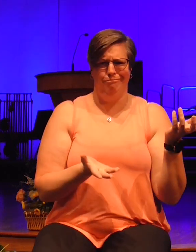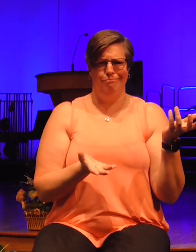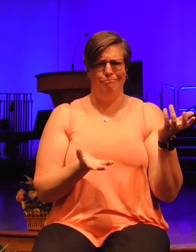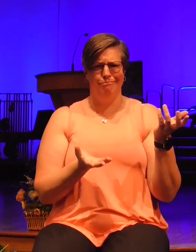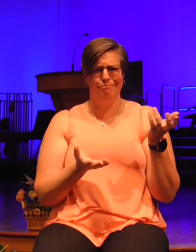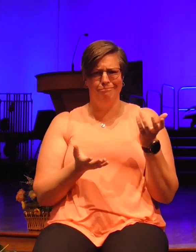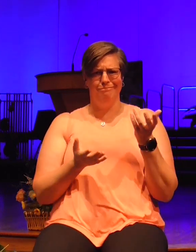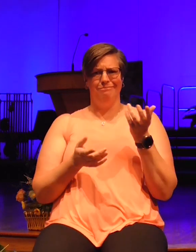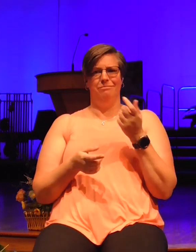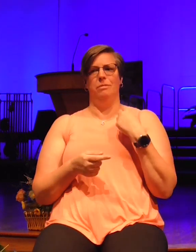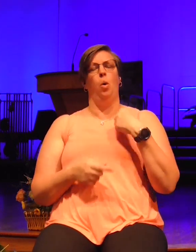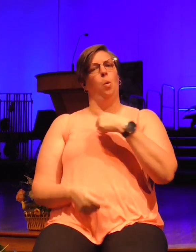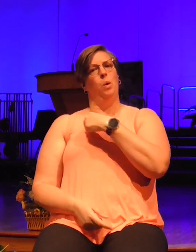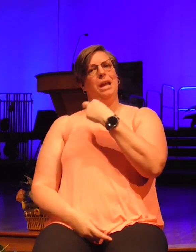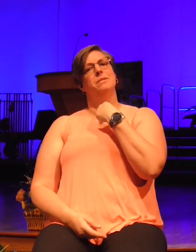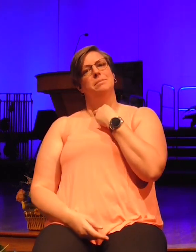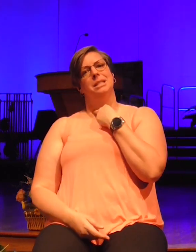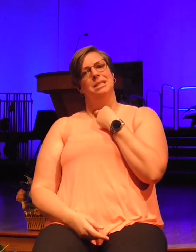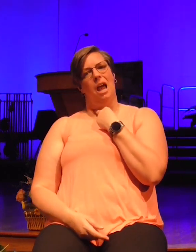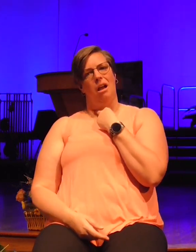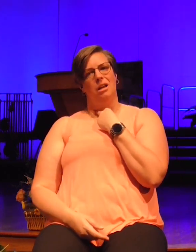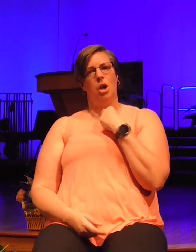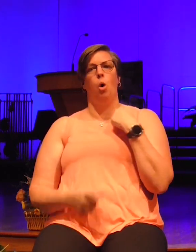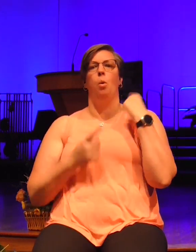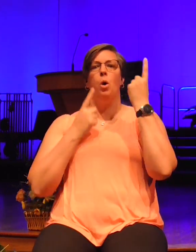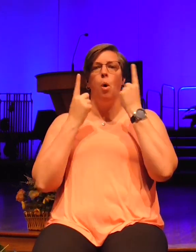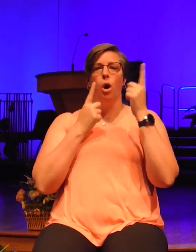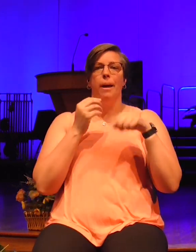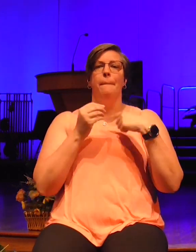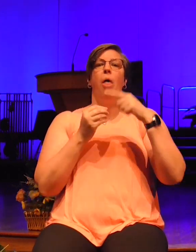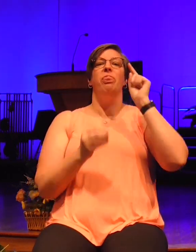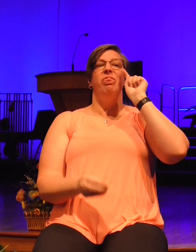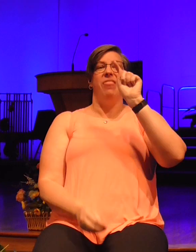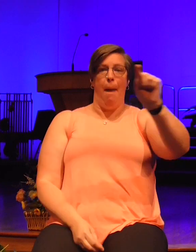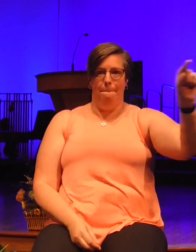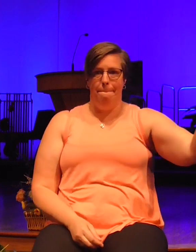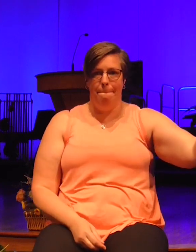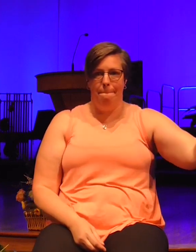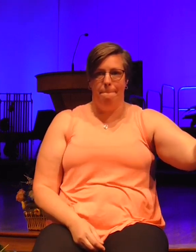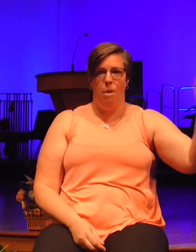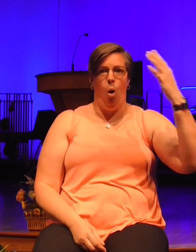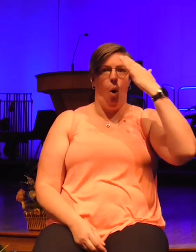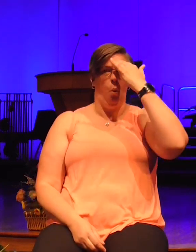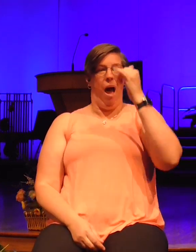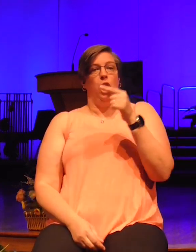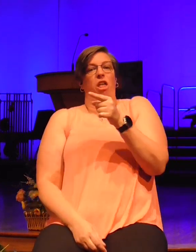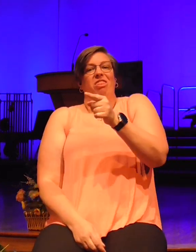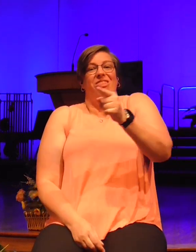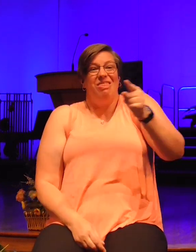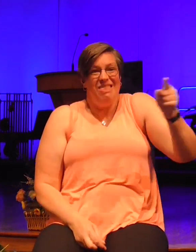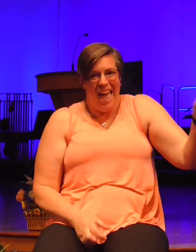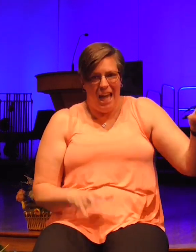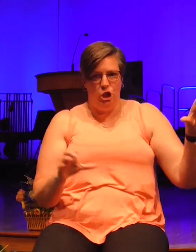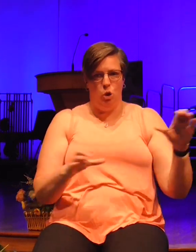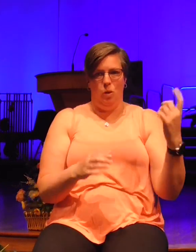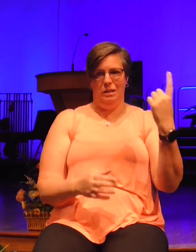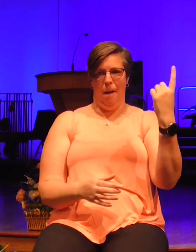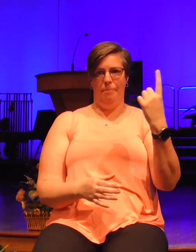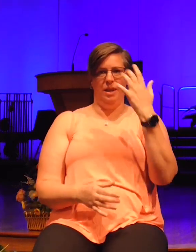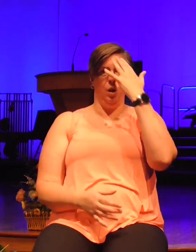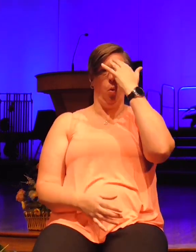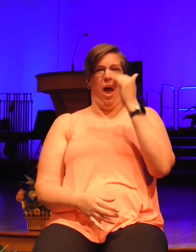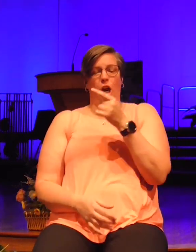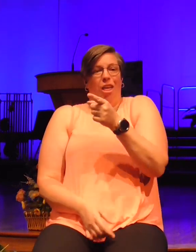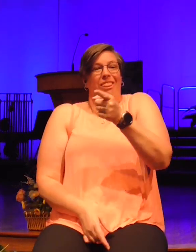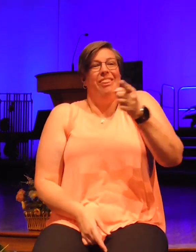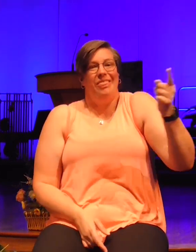spending time worrying about the other person, why they're behaving that way, why they're doing what they're doing, versus bringing our own